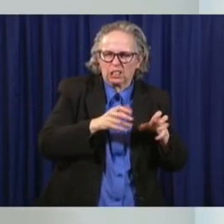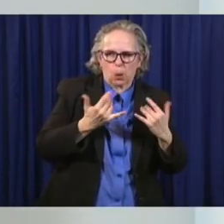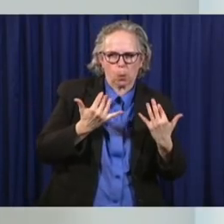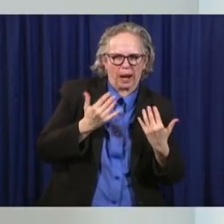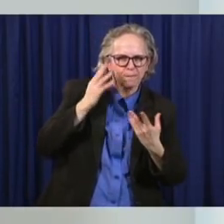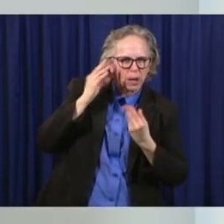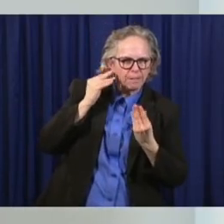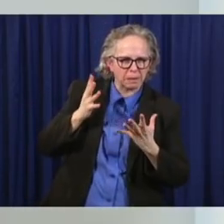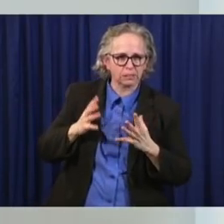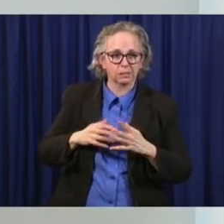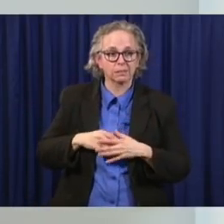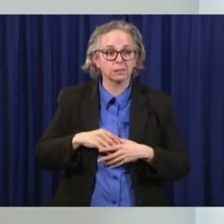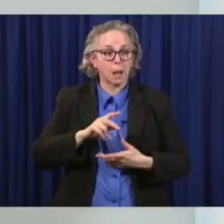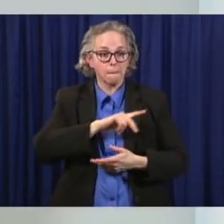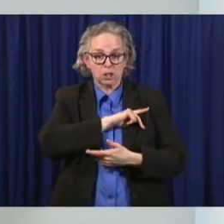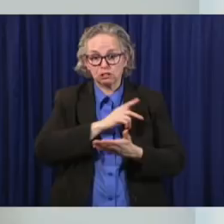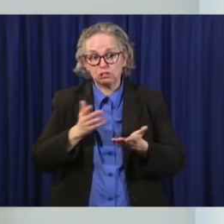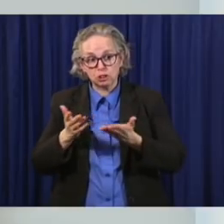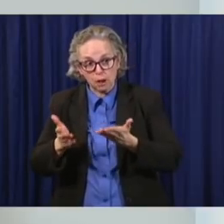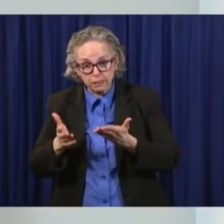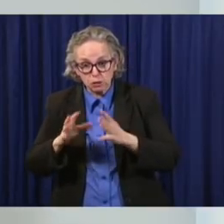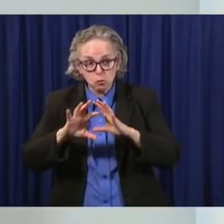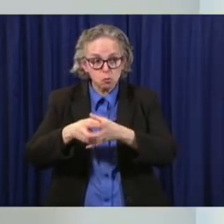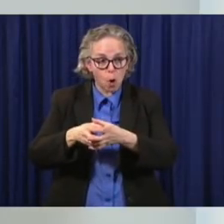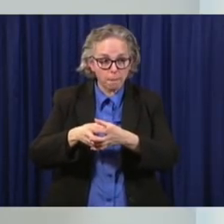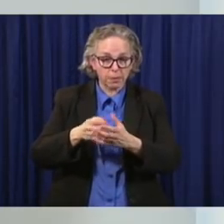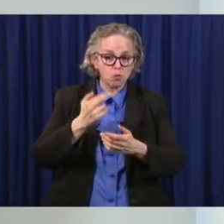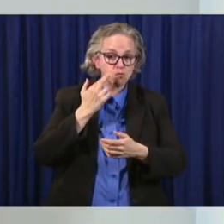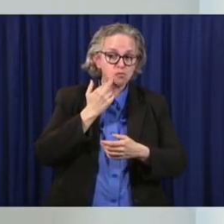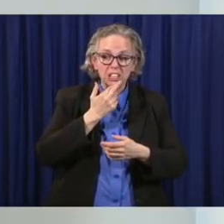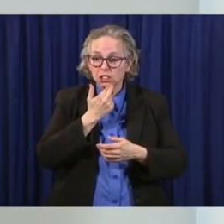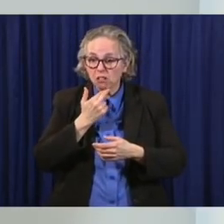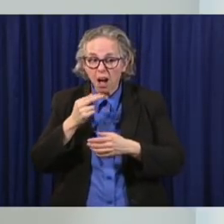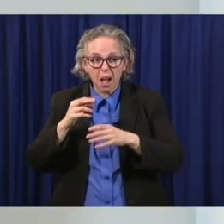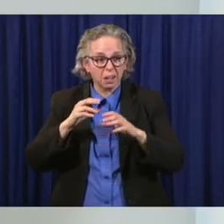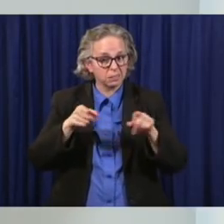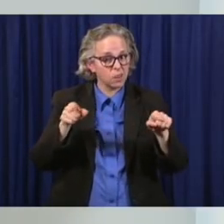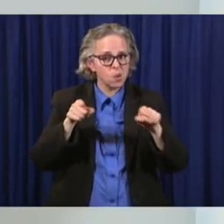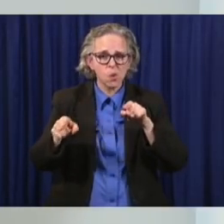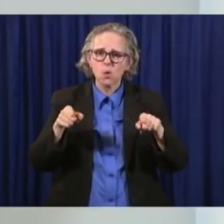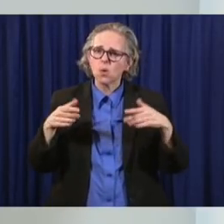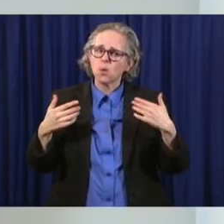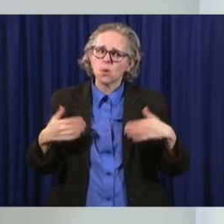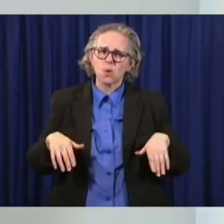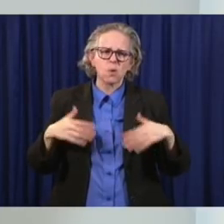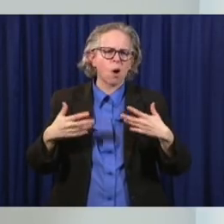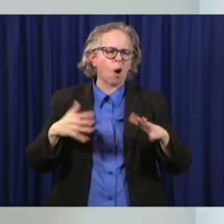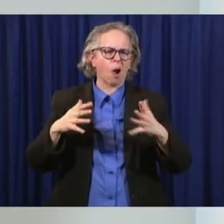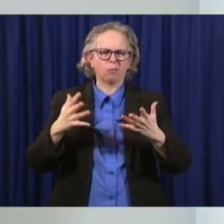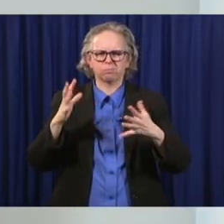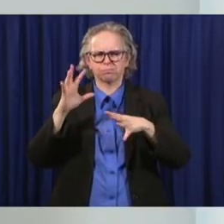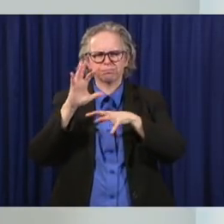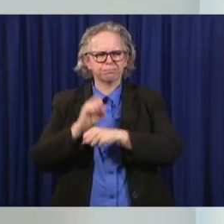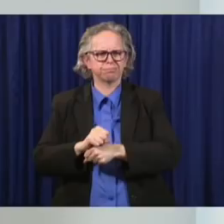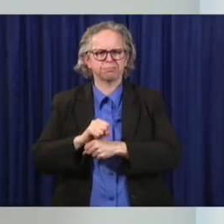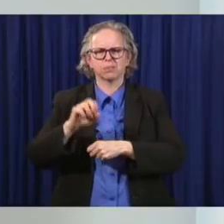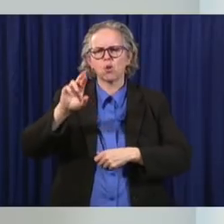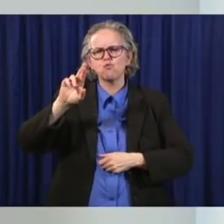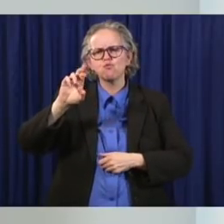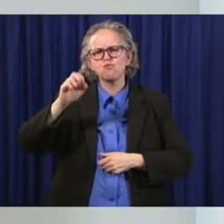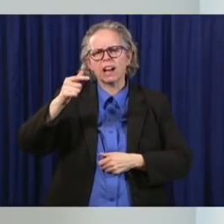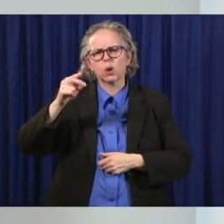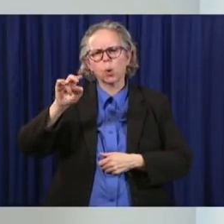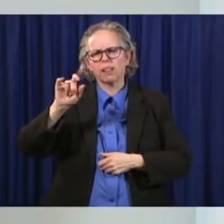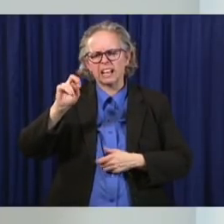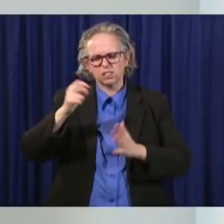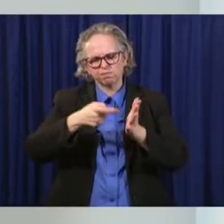group, the personal services group, and the restaurant group is these are groups that are accustomed to being regulated. They all regularly interact with their departments of health.